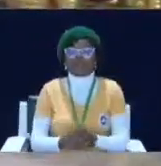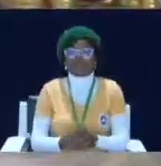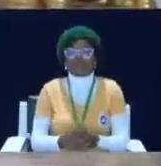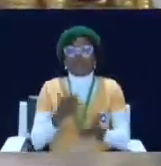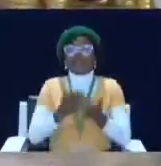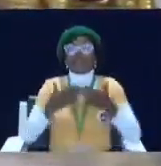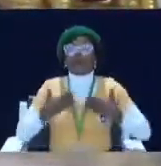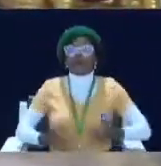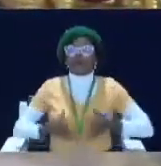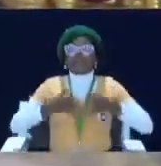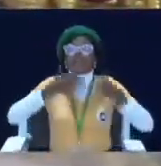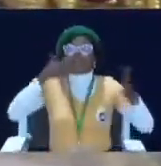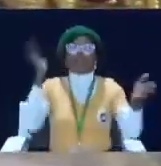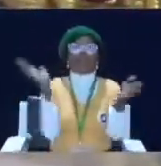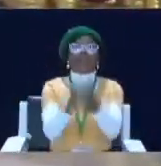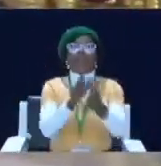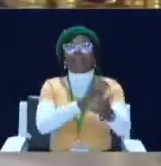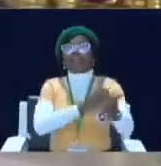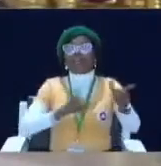Somebody praise the Lord.